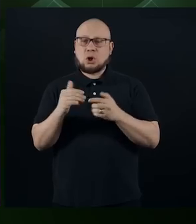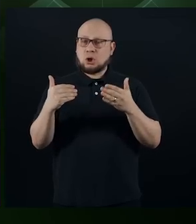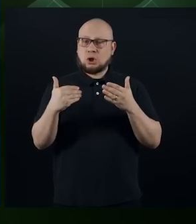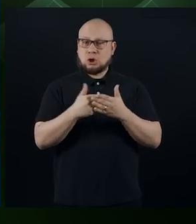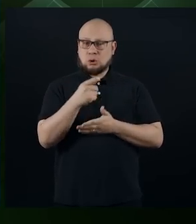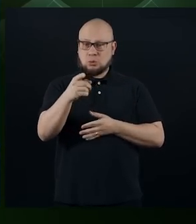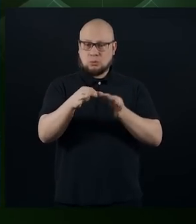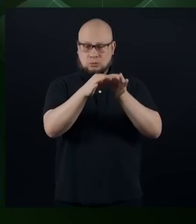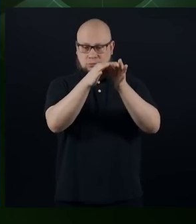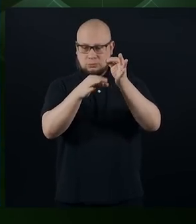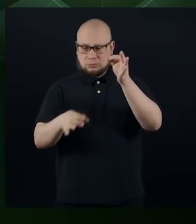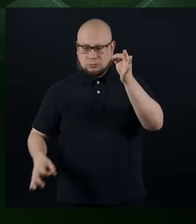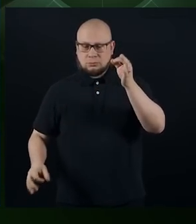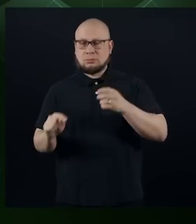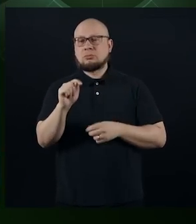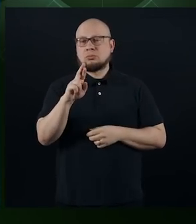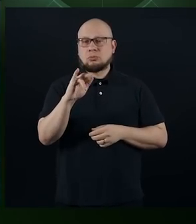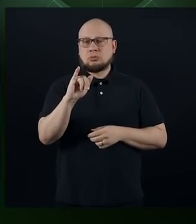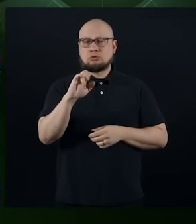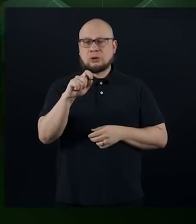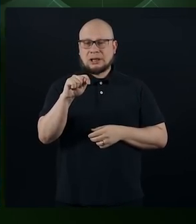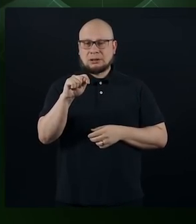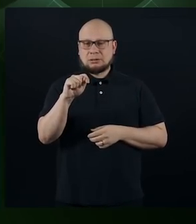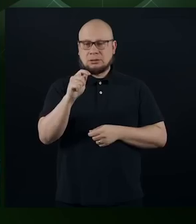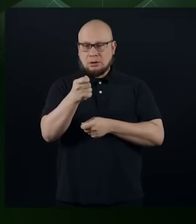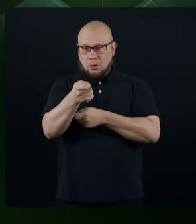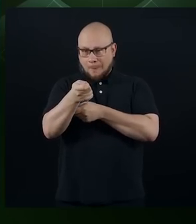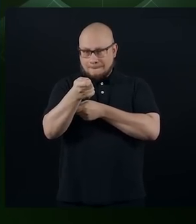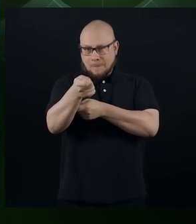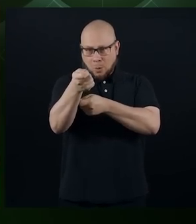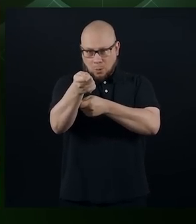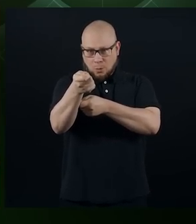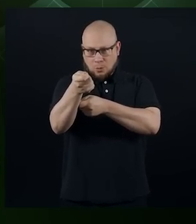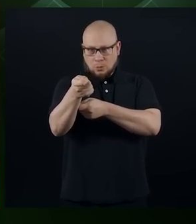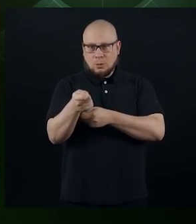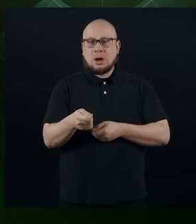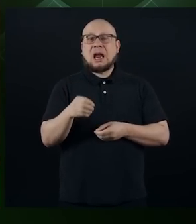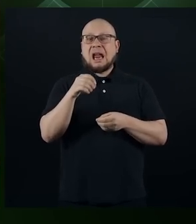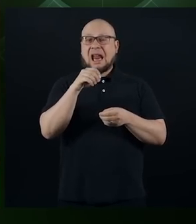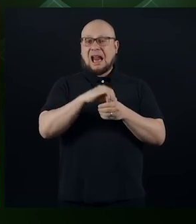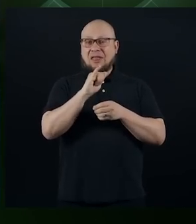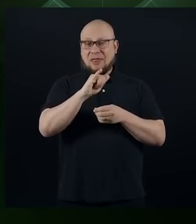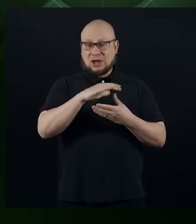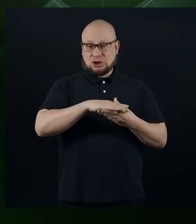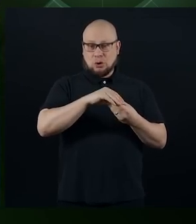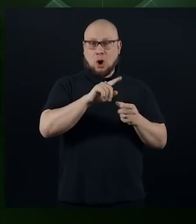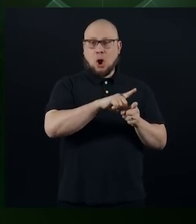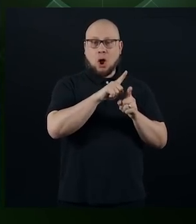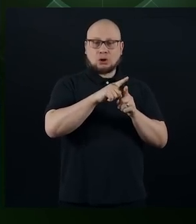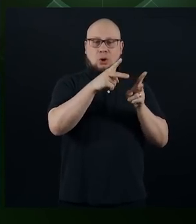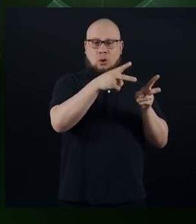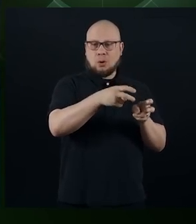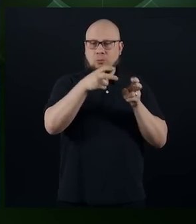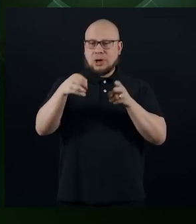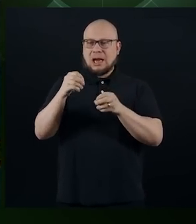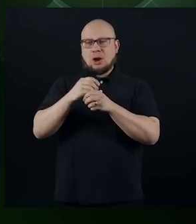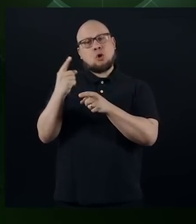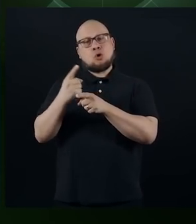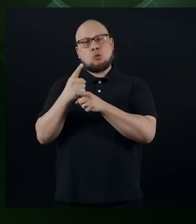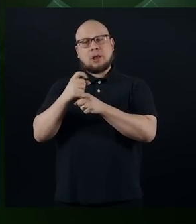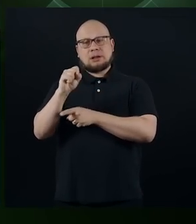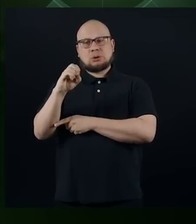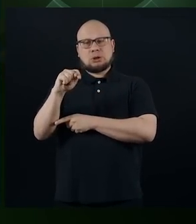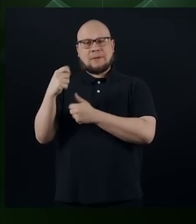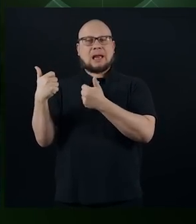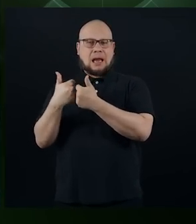Trident of Dark Tides. You can wield it as part of those tall tales, but also use it to engage with content that's already there in Sea of